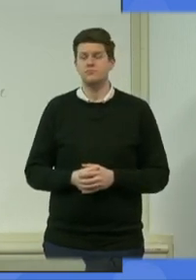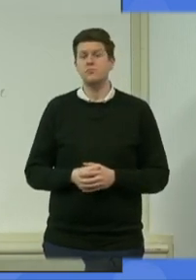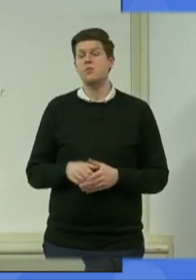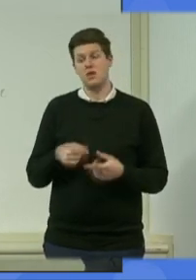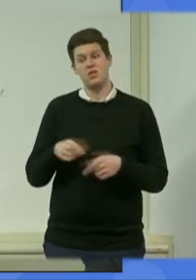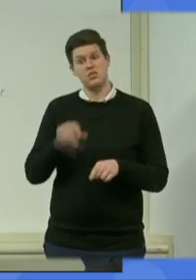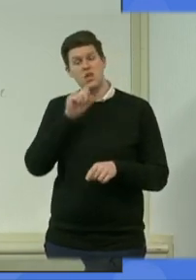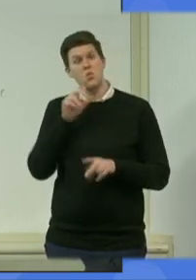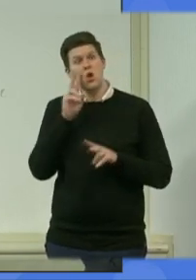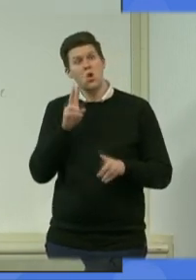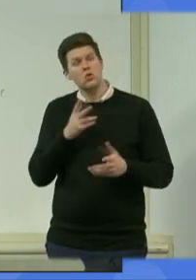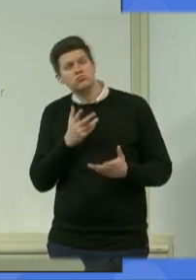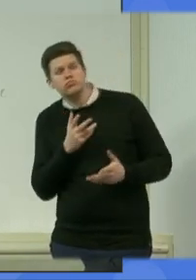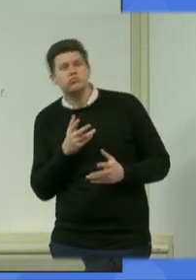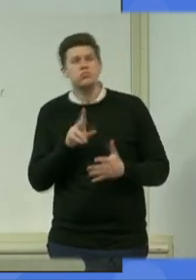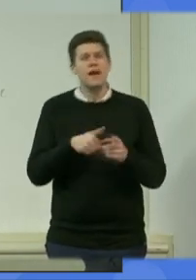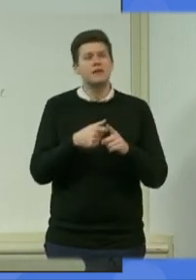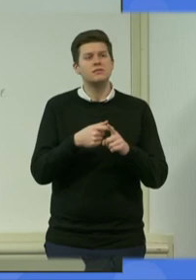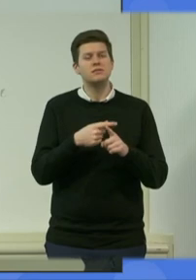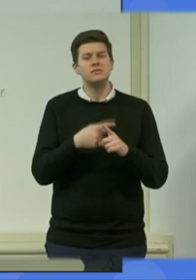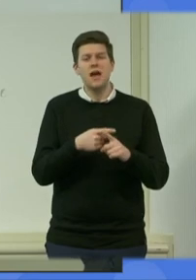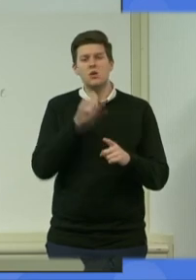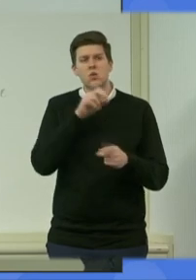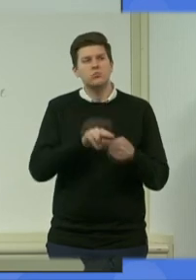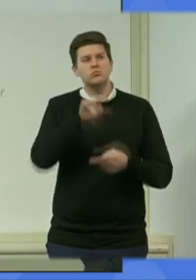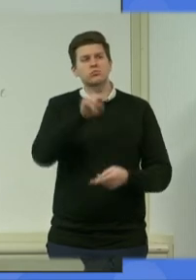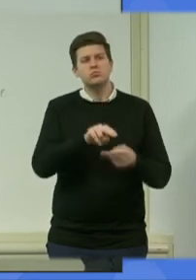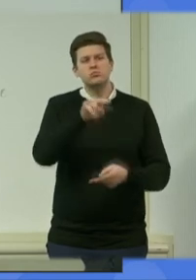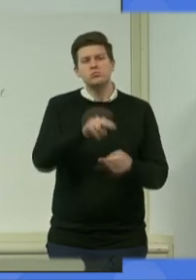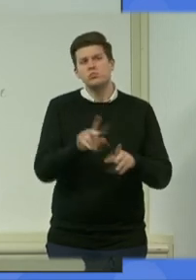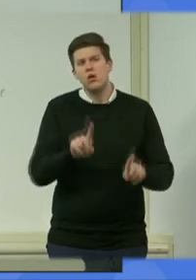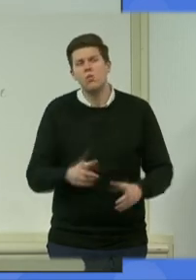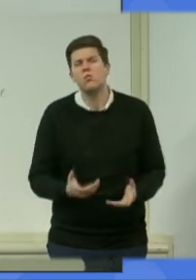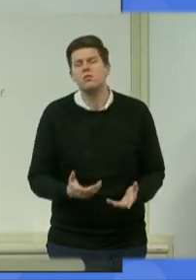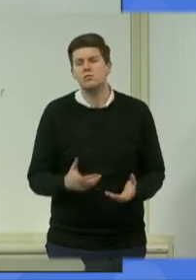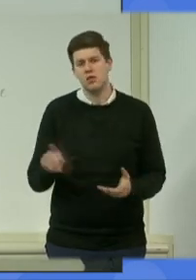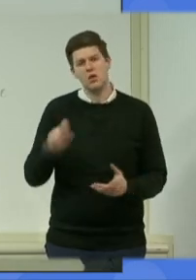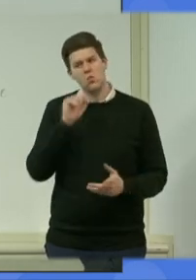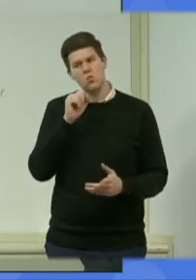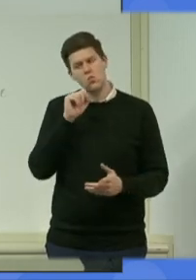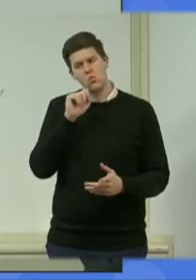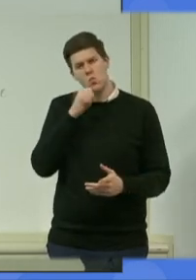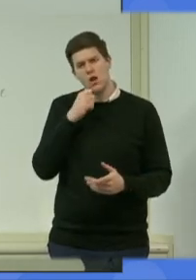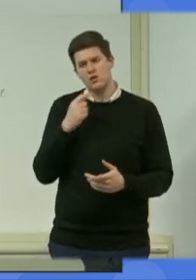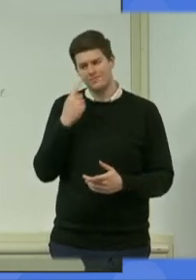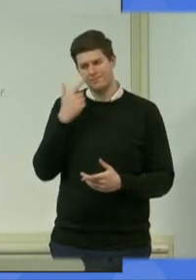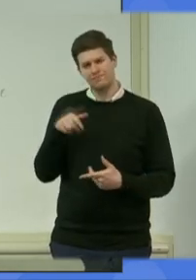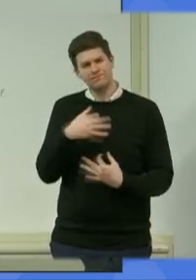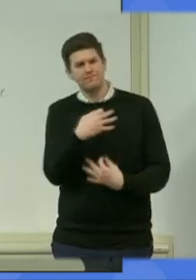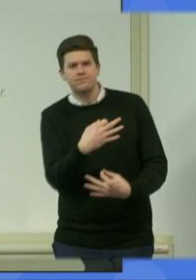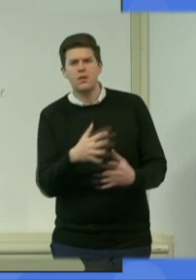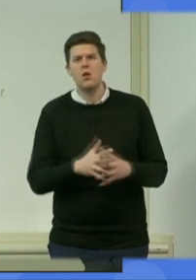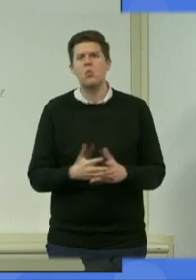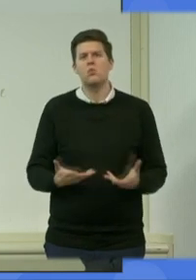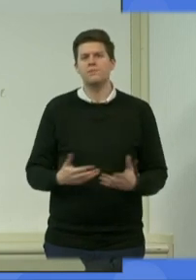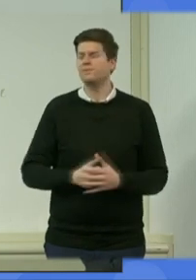Are they sort of very volatile? And very volatile or going up are both disincentives to investment. Stability is quite good. We sort of